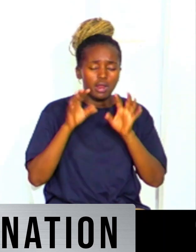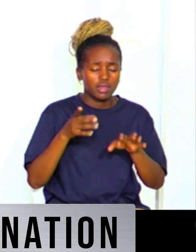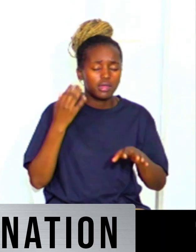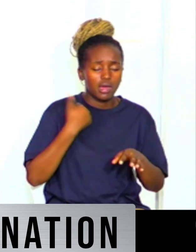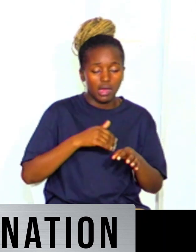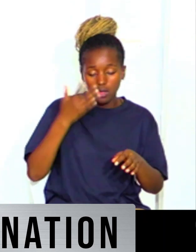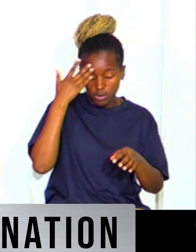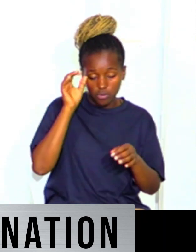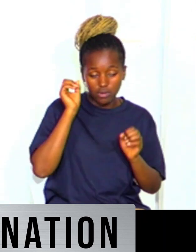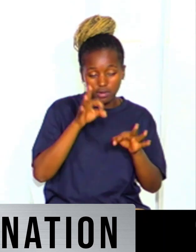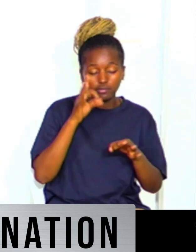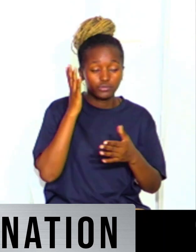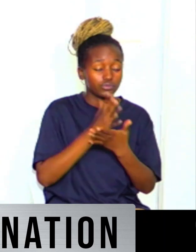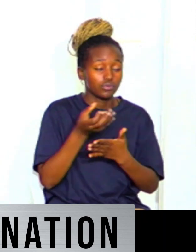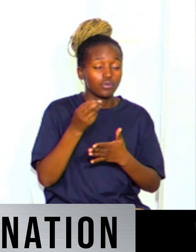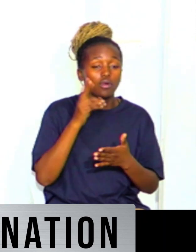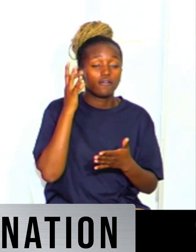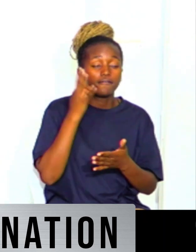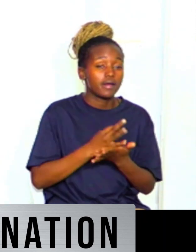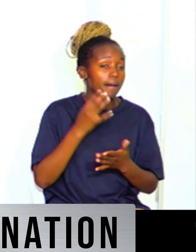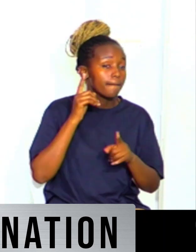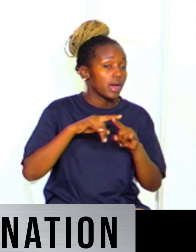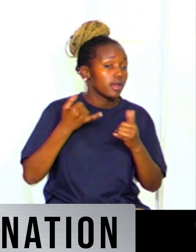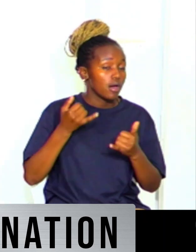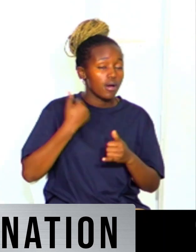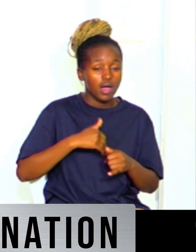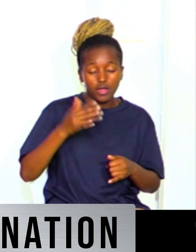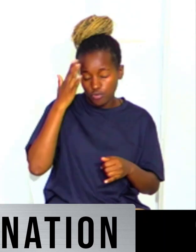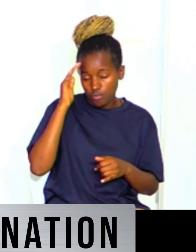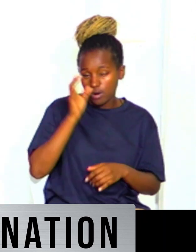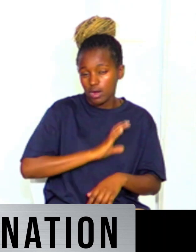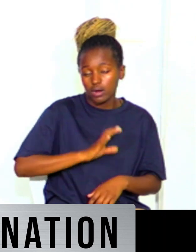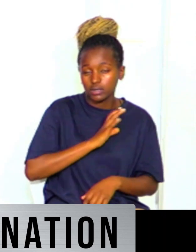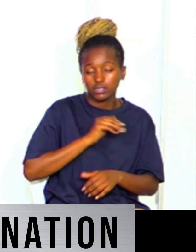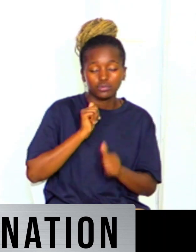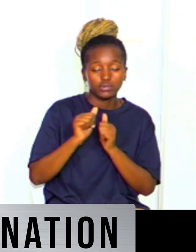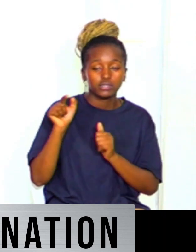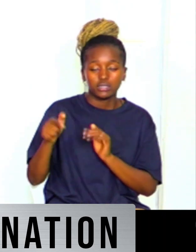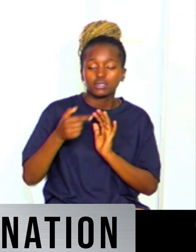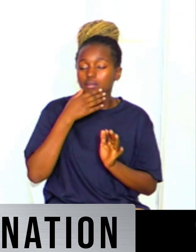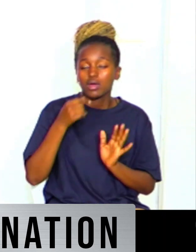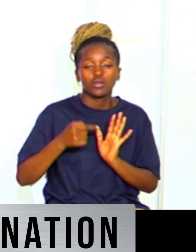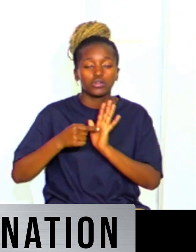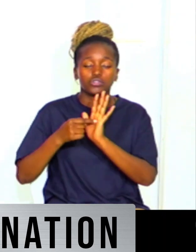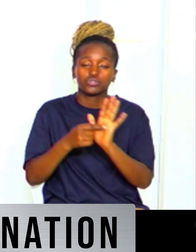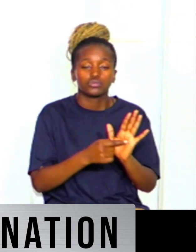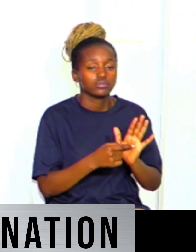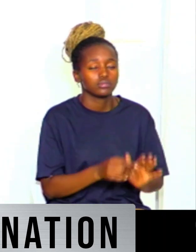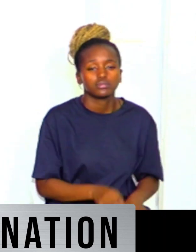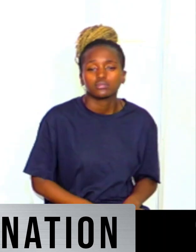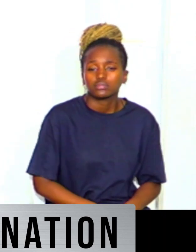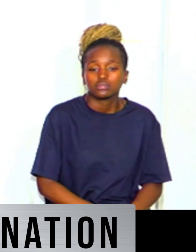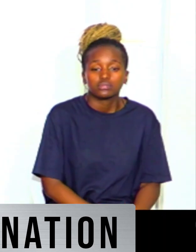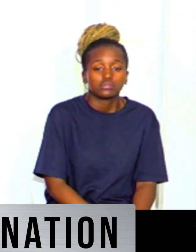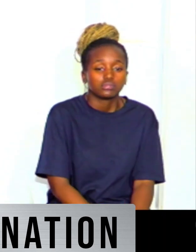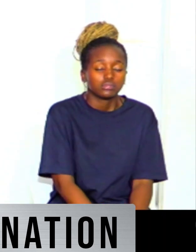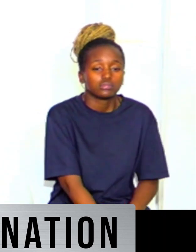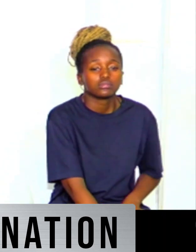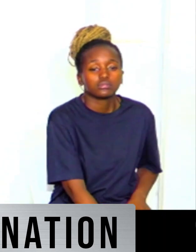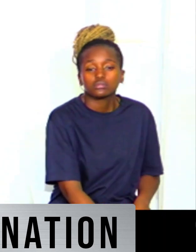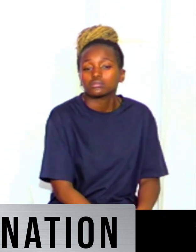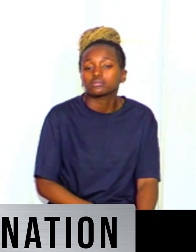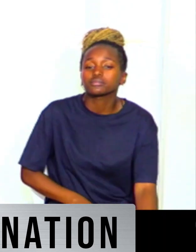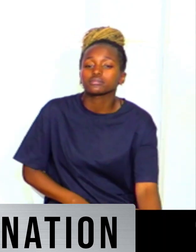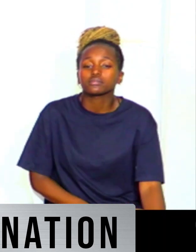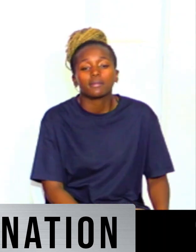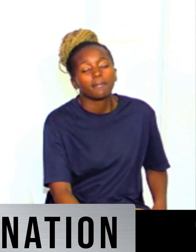ukweli aliiba hiyo doa ama kuiba, but according to the character of unajua tu mtu kulingana na characters zake, how this guy has been